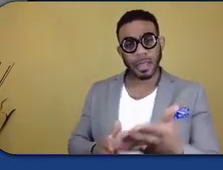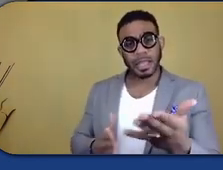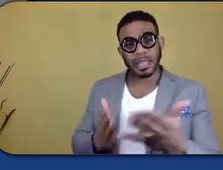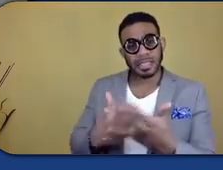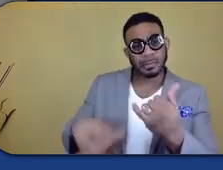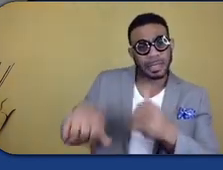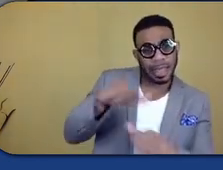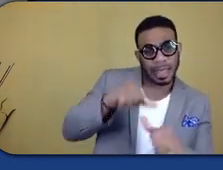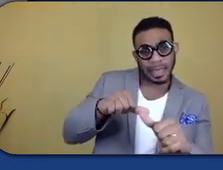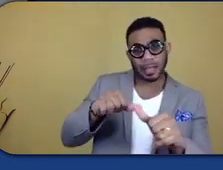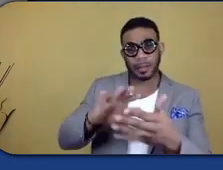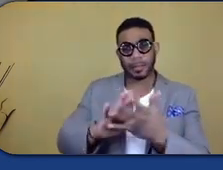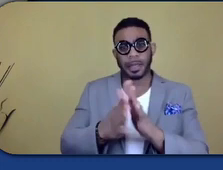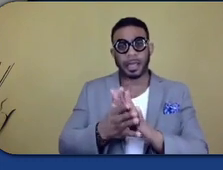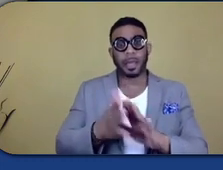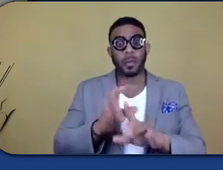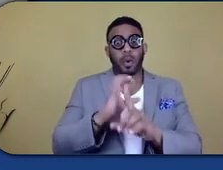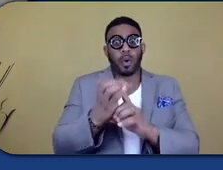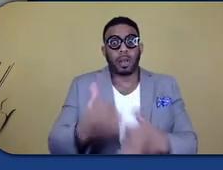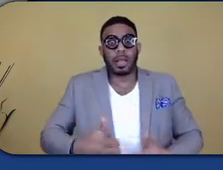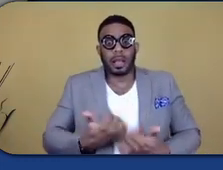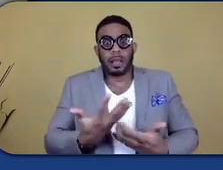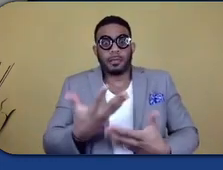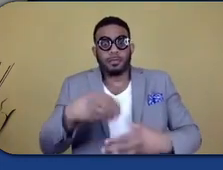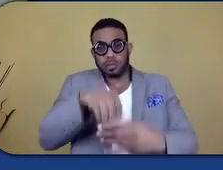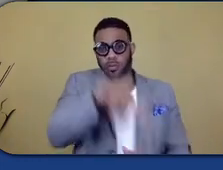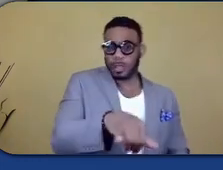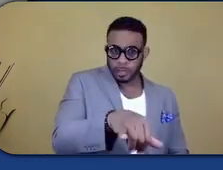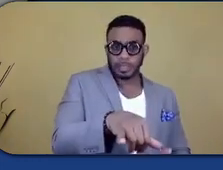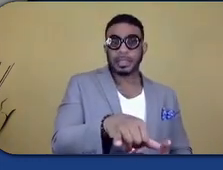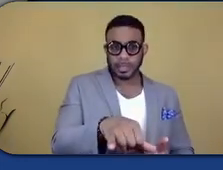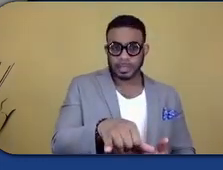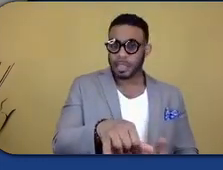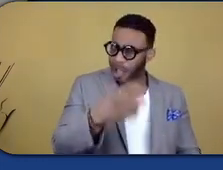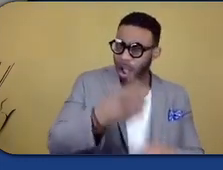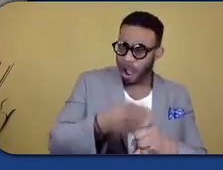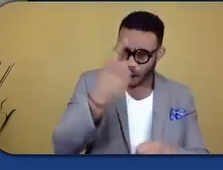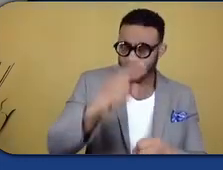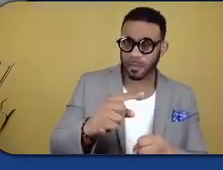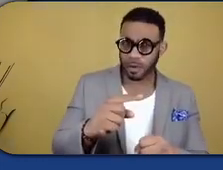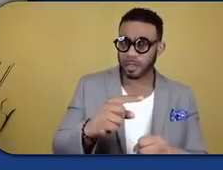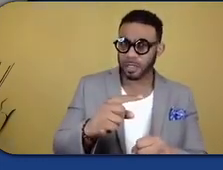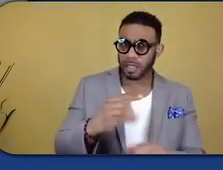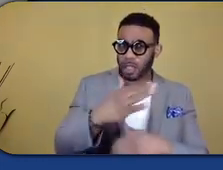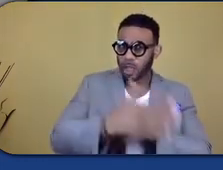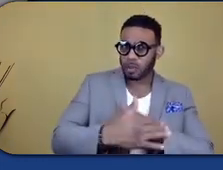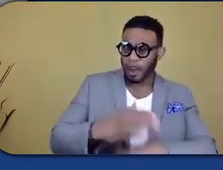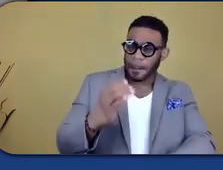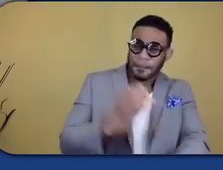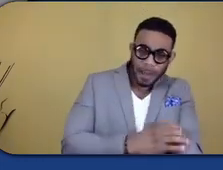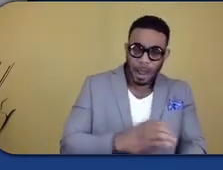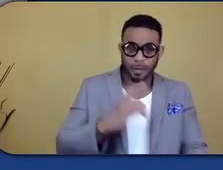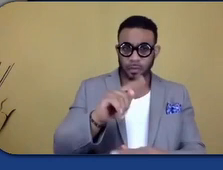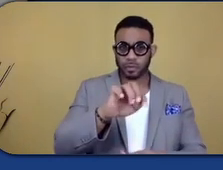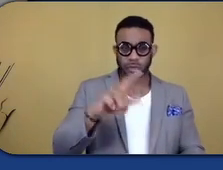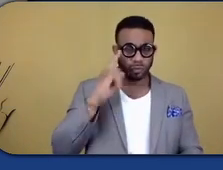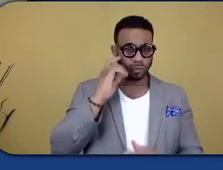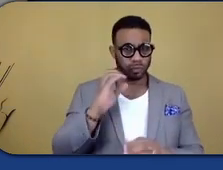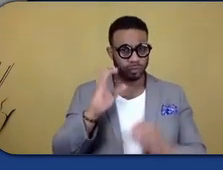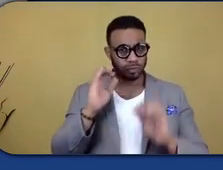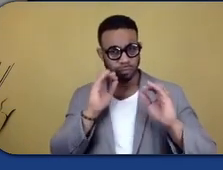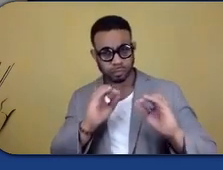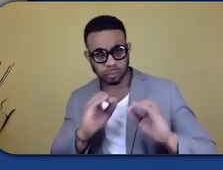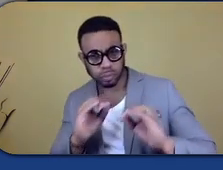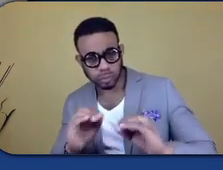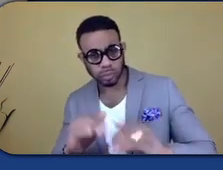then it becomes a very, very dangerous culture. That's not just bad for the country, you know, but even it has an impact in the neighboring countries and so